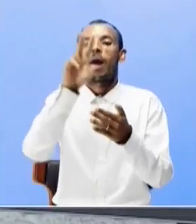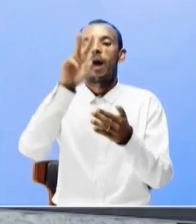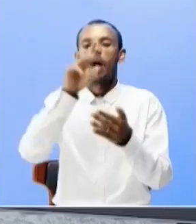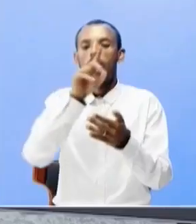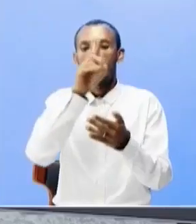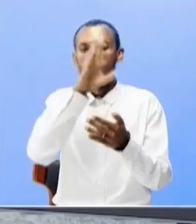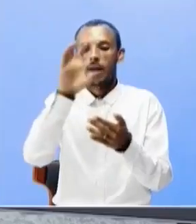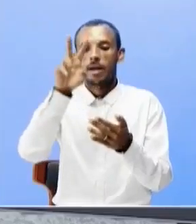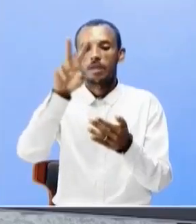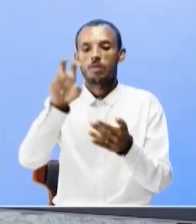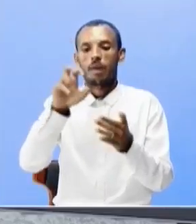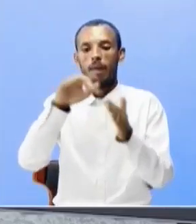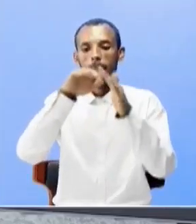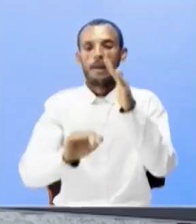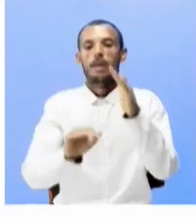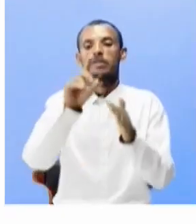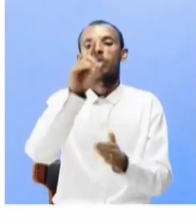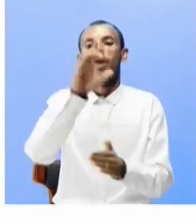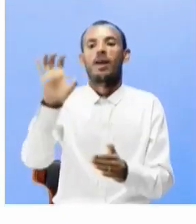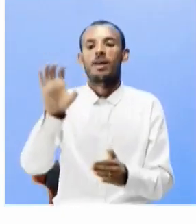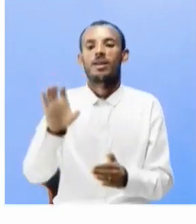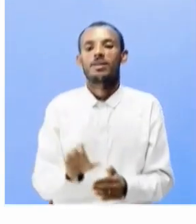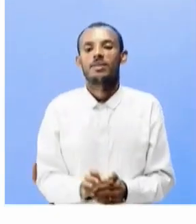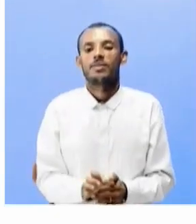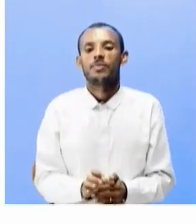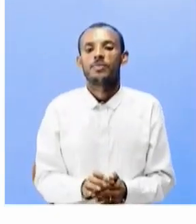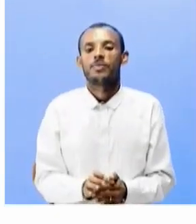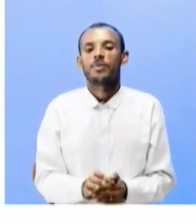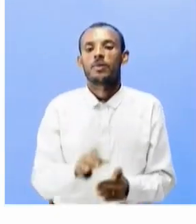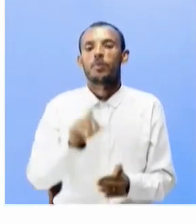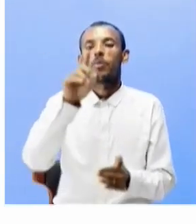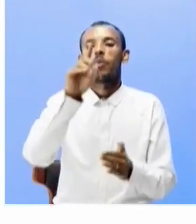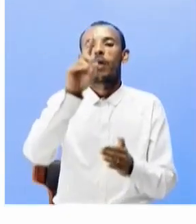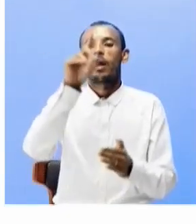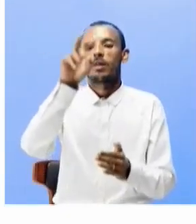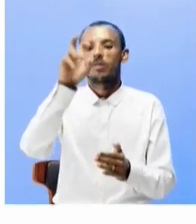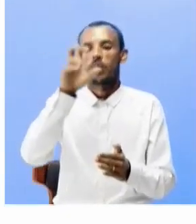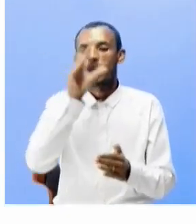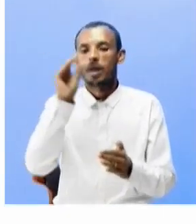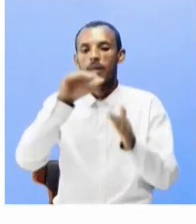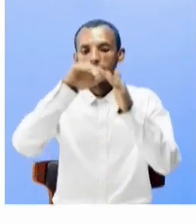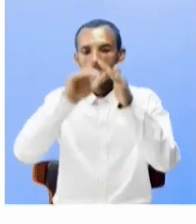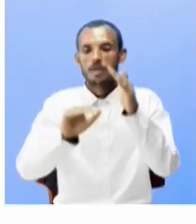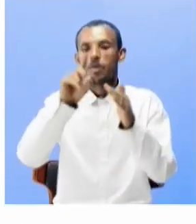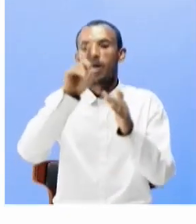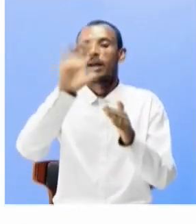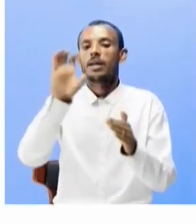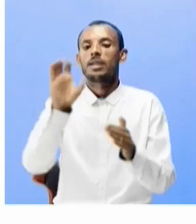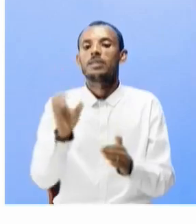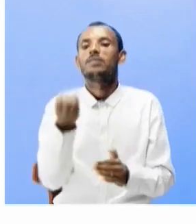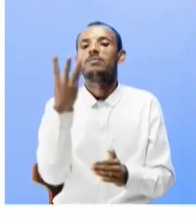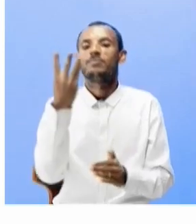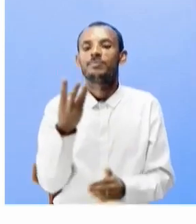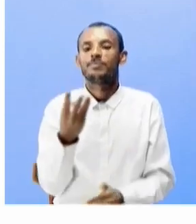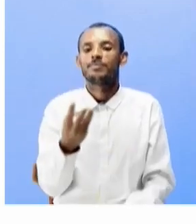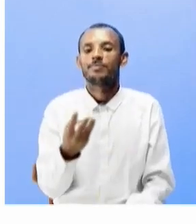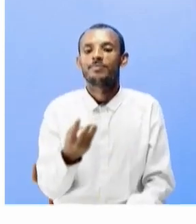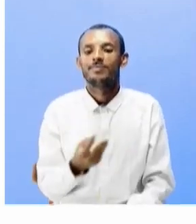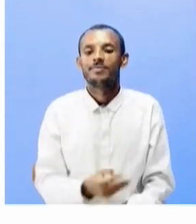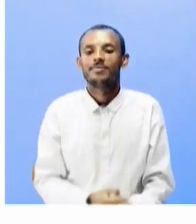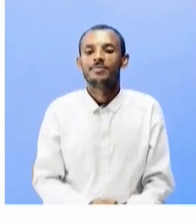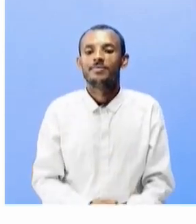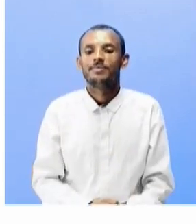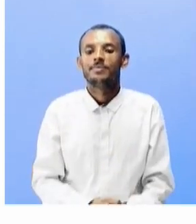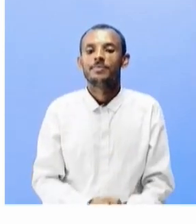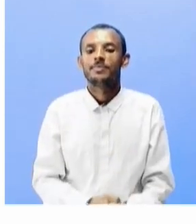numbers. Therefore here you have 120 and 100. You take the difference of the two.